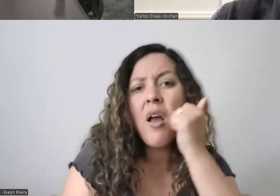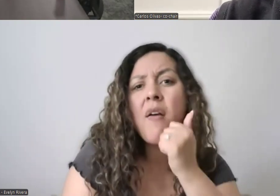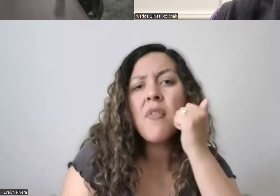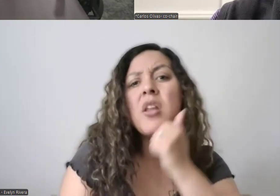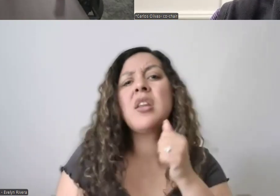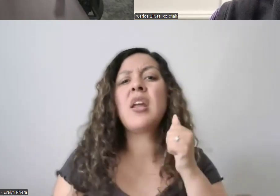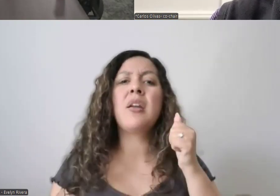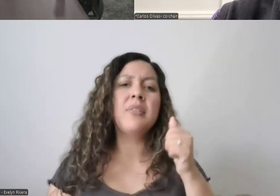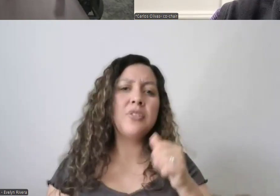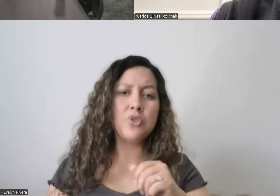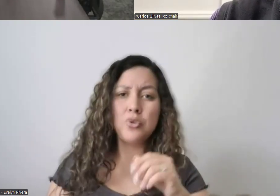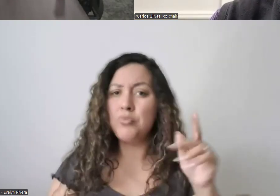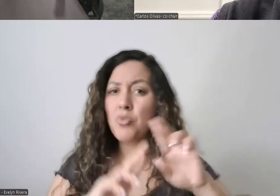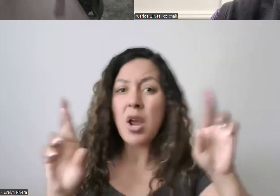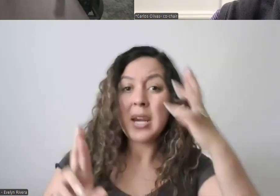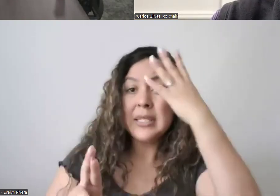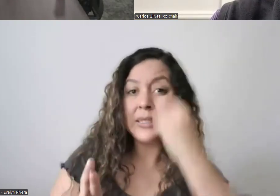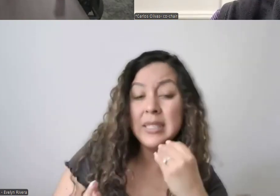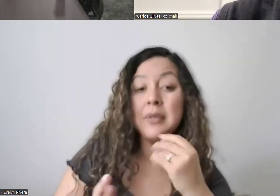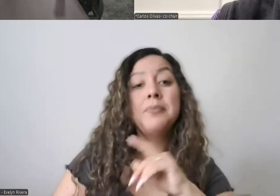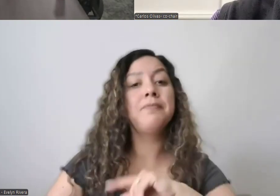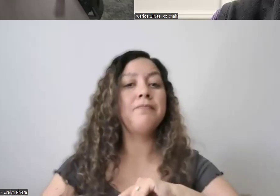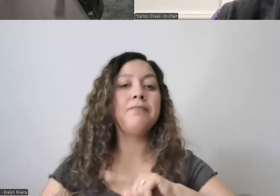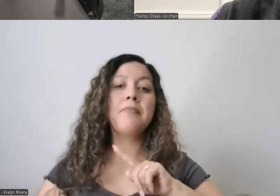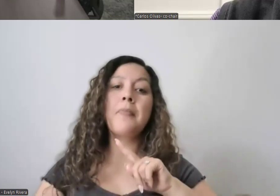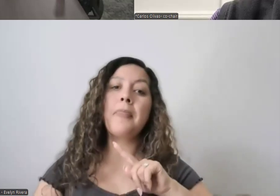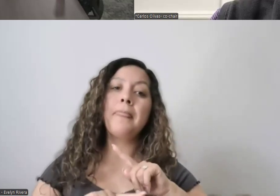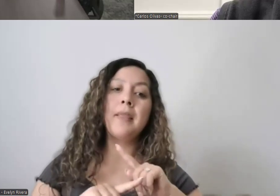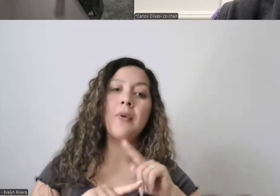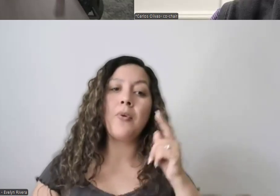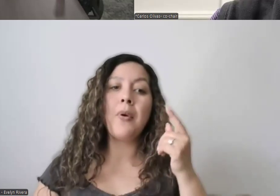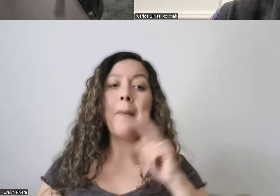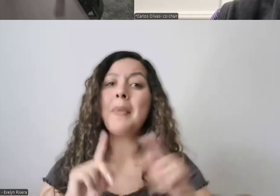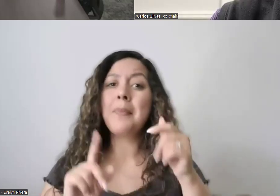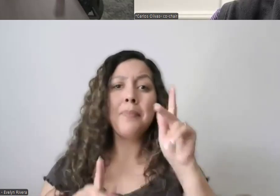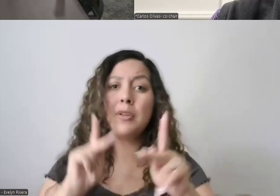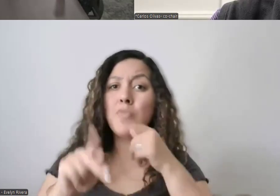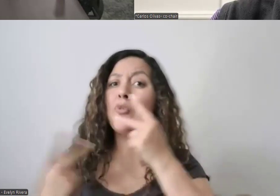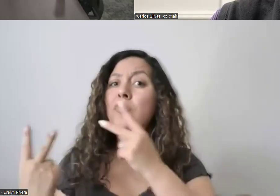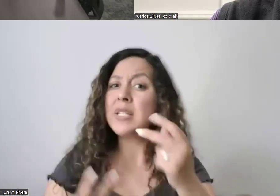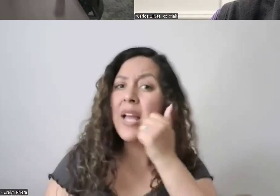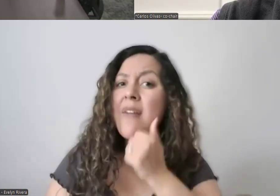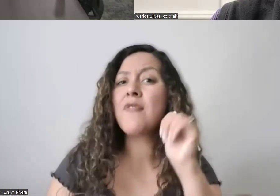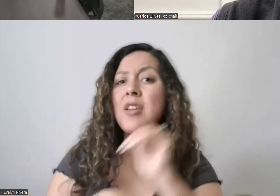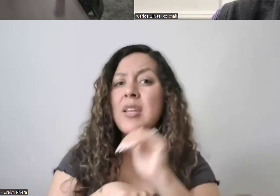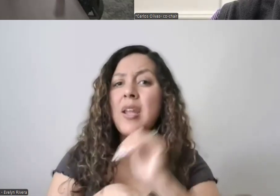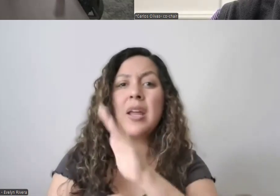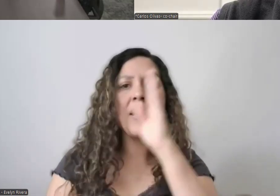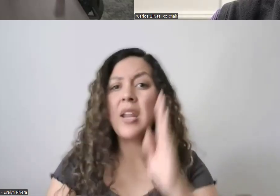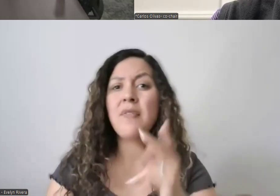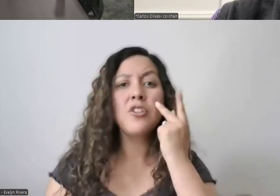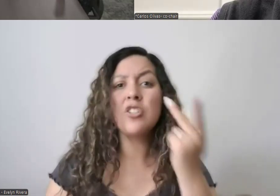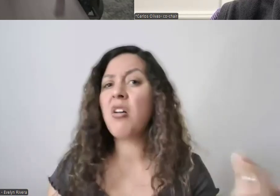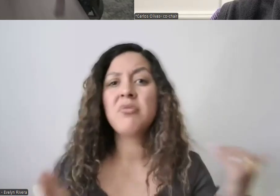And that was huge, right? But that was a very tangible thing. But yet these people who came over every night, we never saw them any other